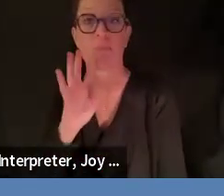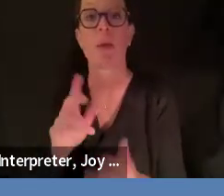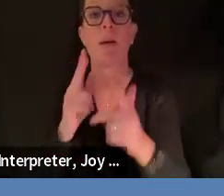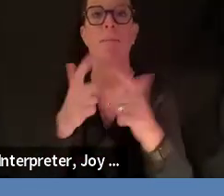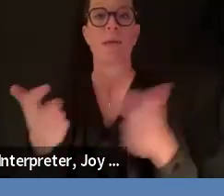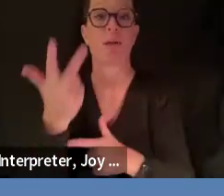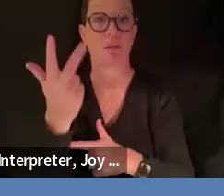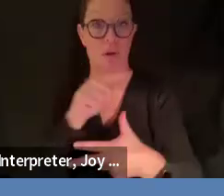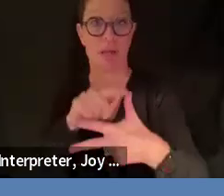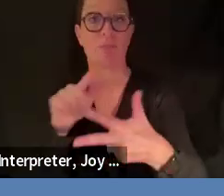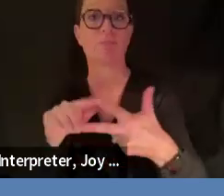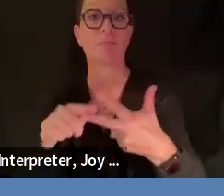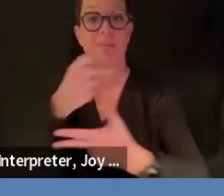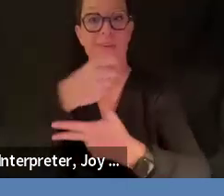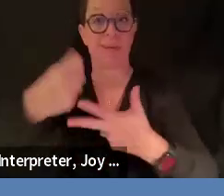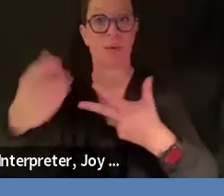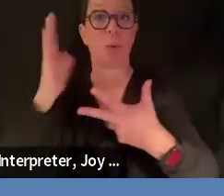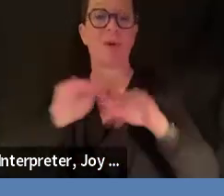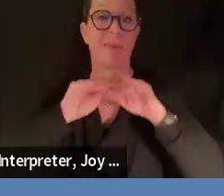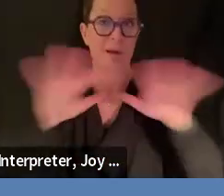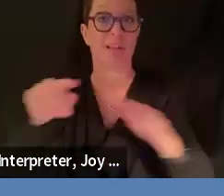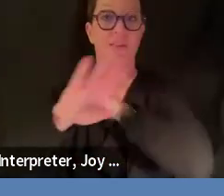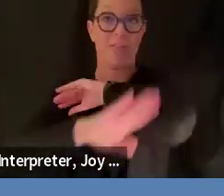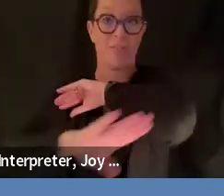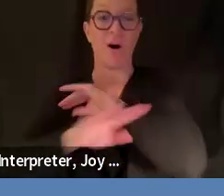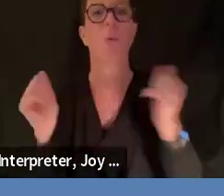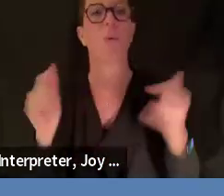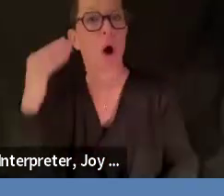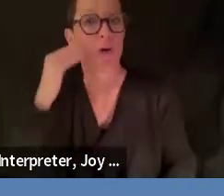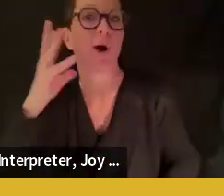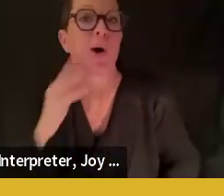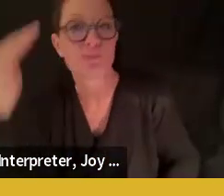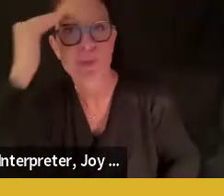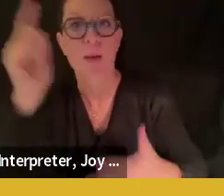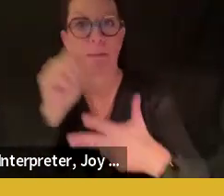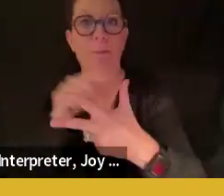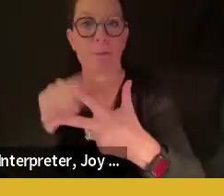respiratory viruses that are spreading this fall. We may all know them.